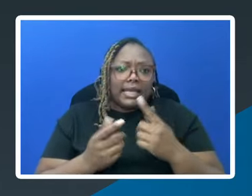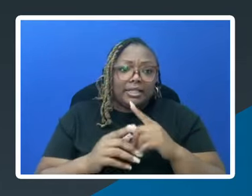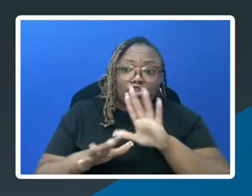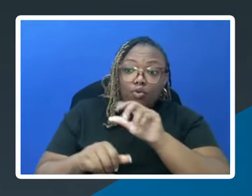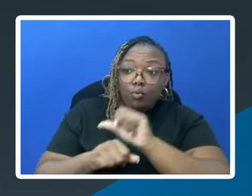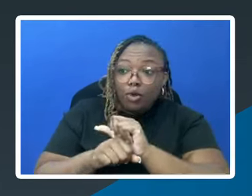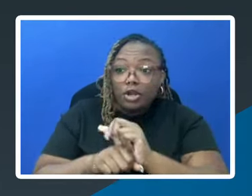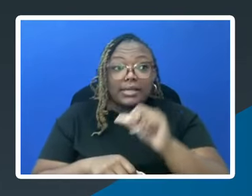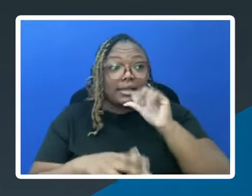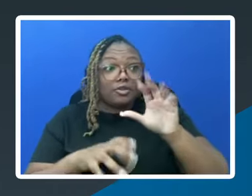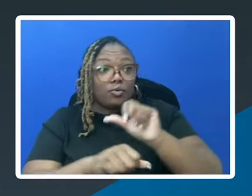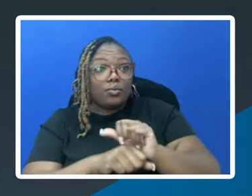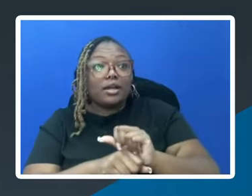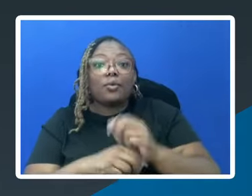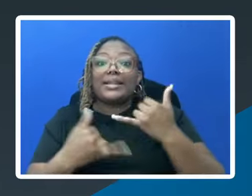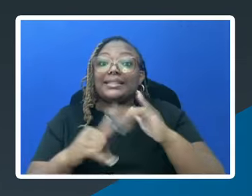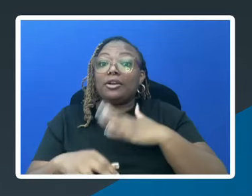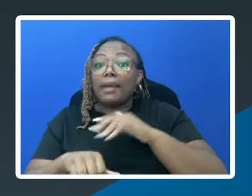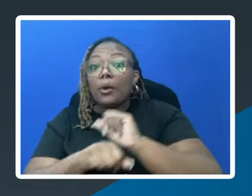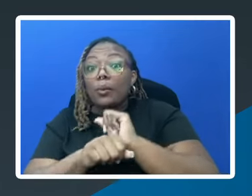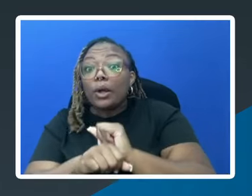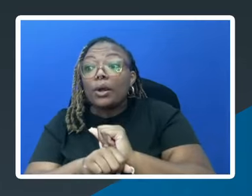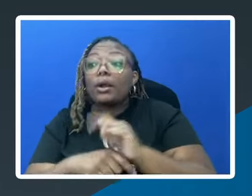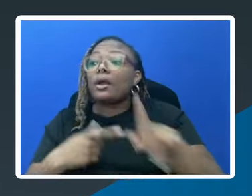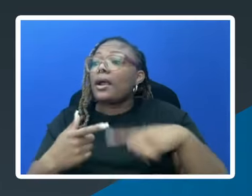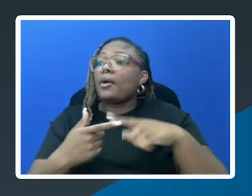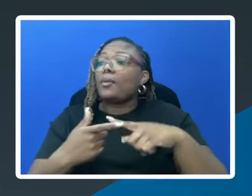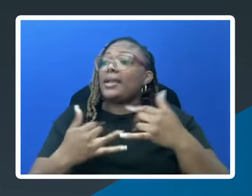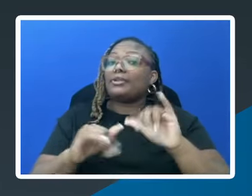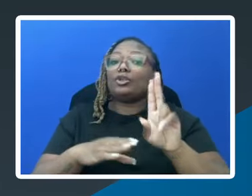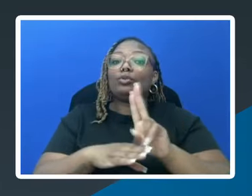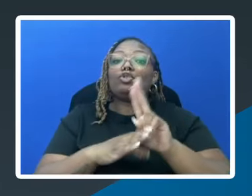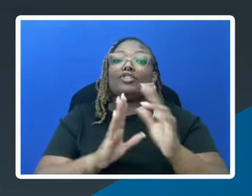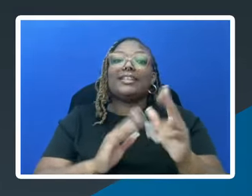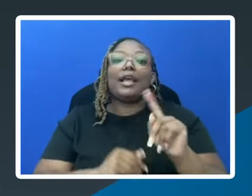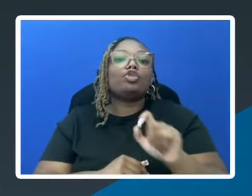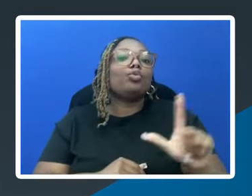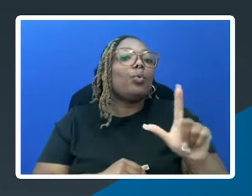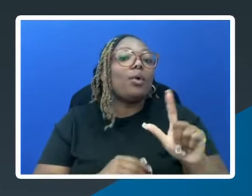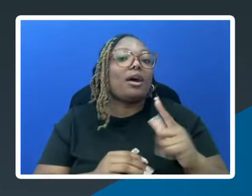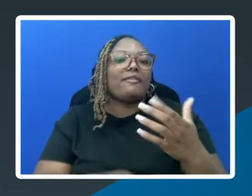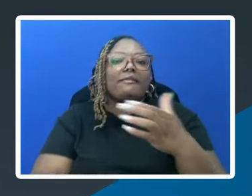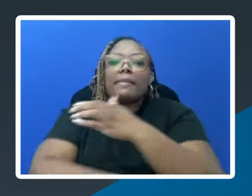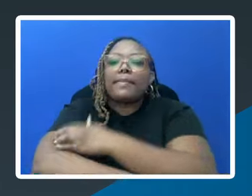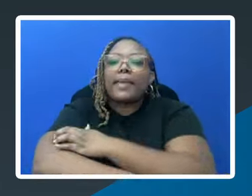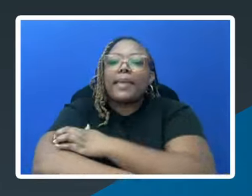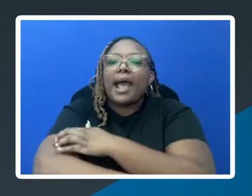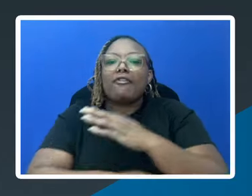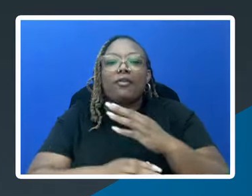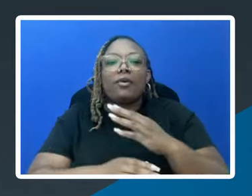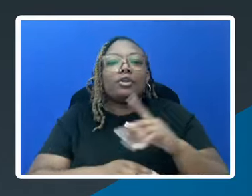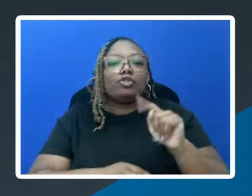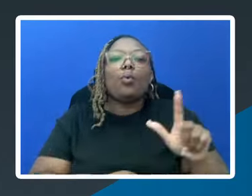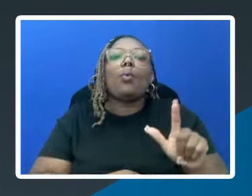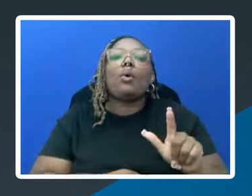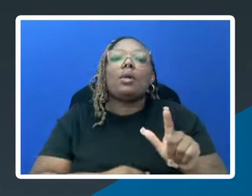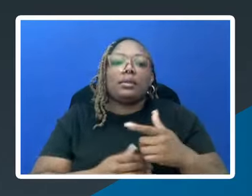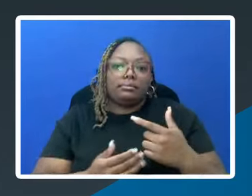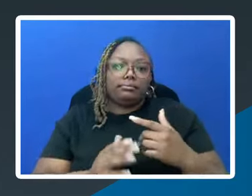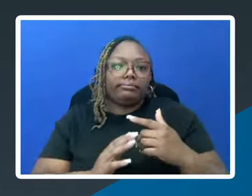when it's still my work and when I'm still using a tool, a very powerful paintbrush, but literally a paintbrush in my